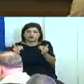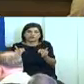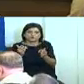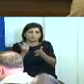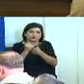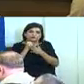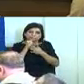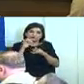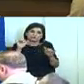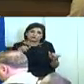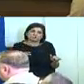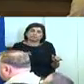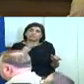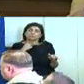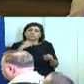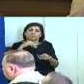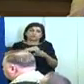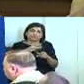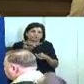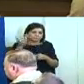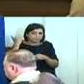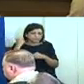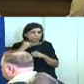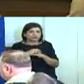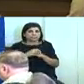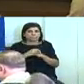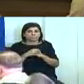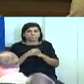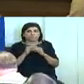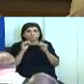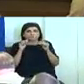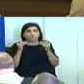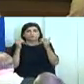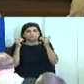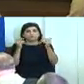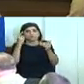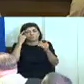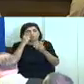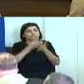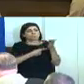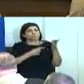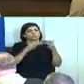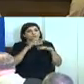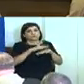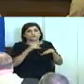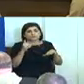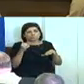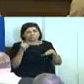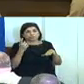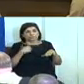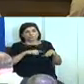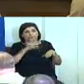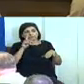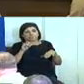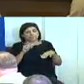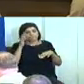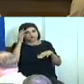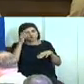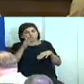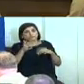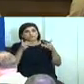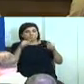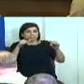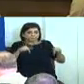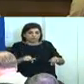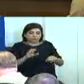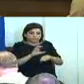Help us not to stay stuck in the past, but to move forward for what you've called for us to do in the future. Let this